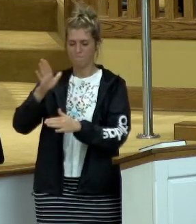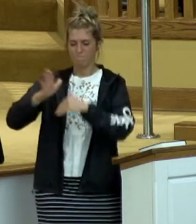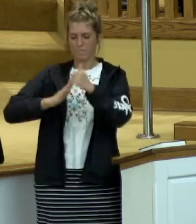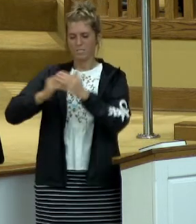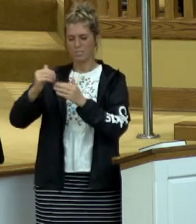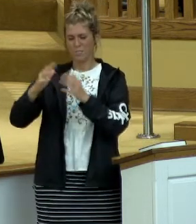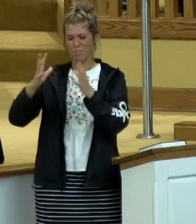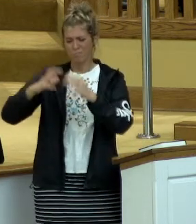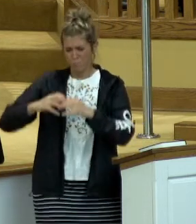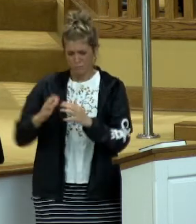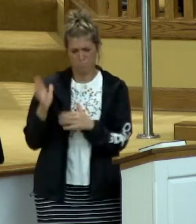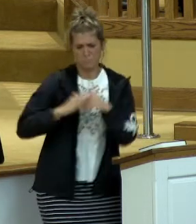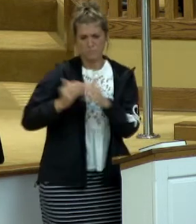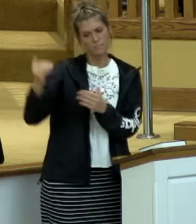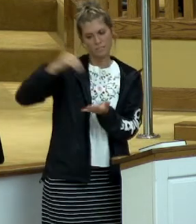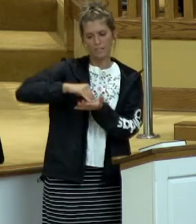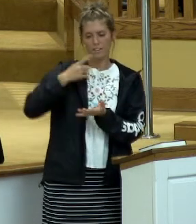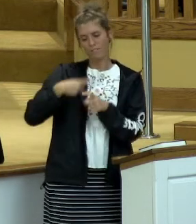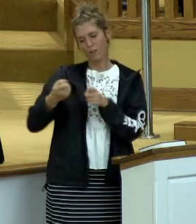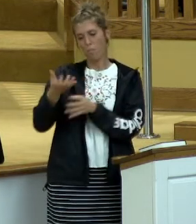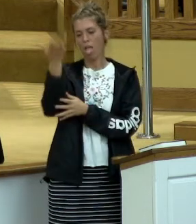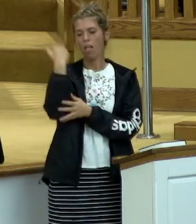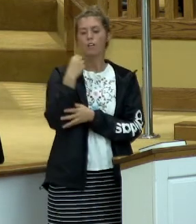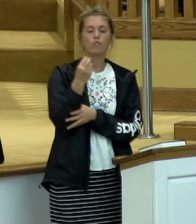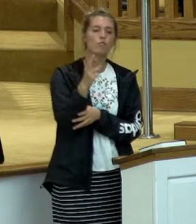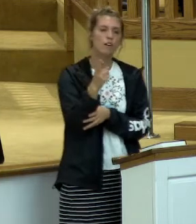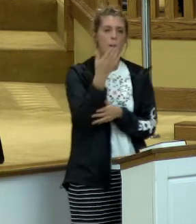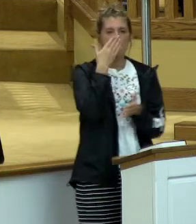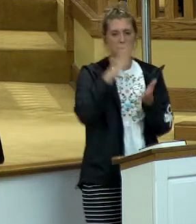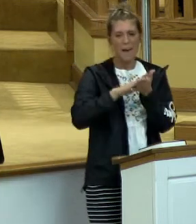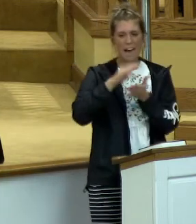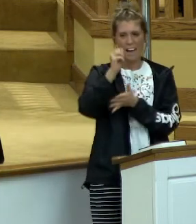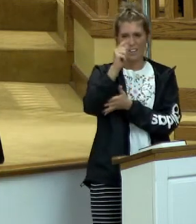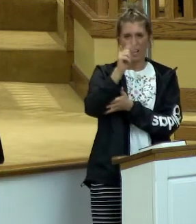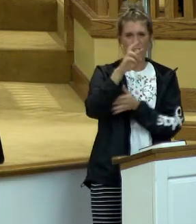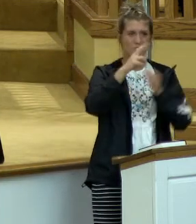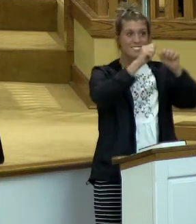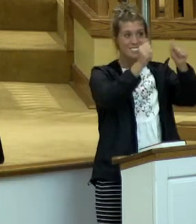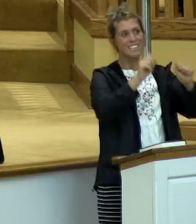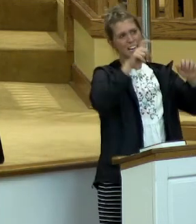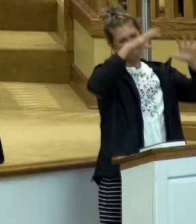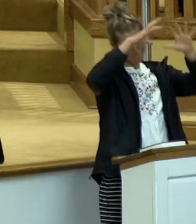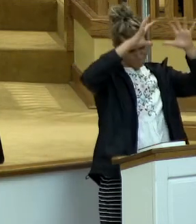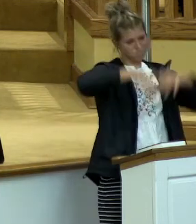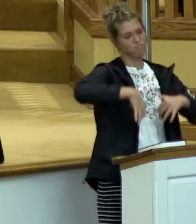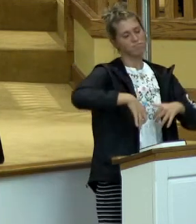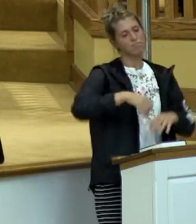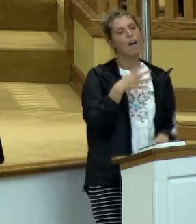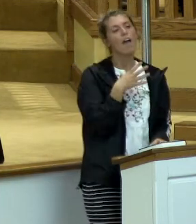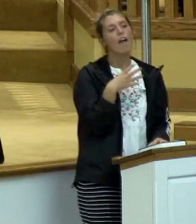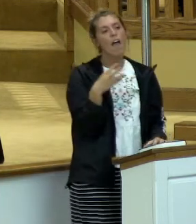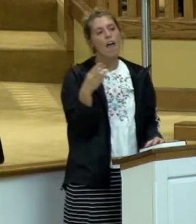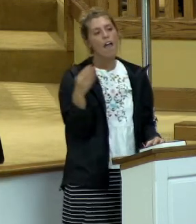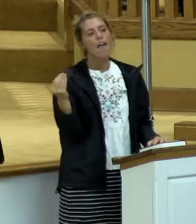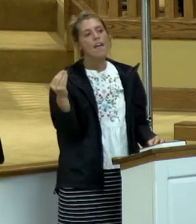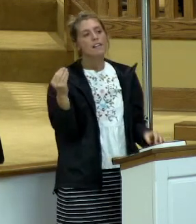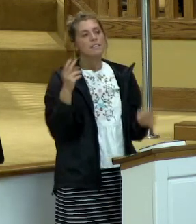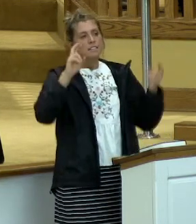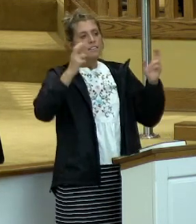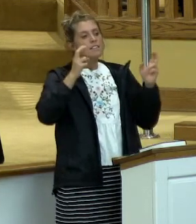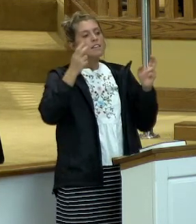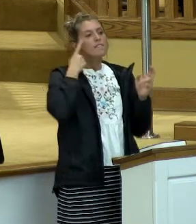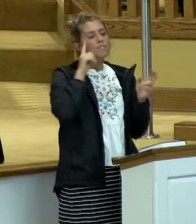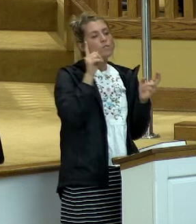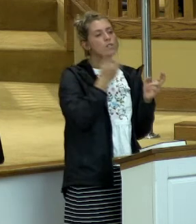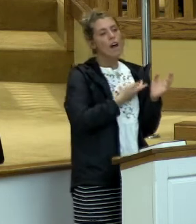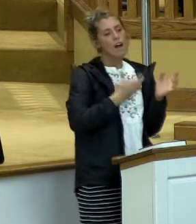They rebuilt certain altars from yesteryears. Then there were bad altars that they had to tear down. I think Brother Bussy and the T group mentioned that. And the